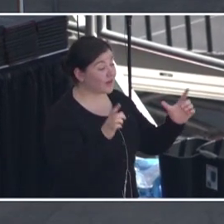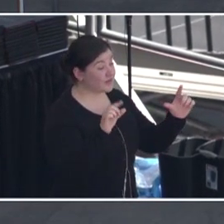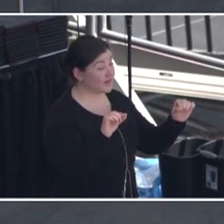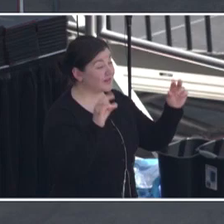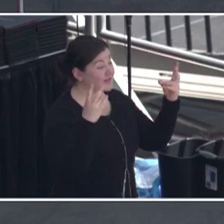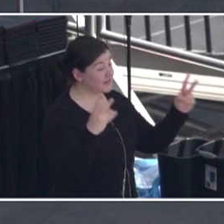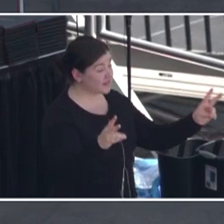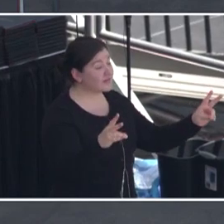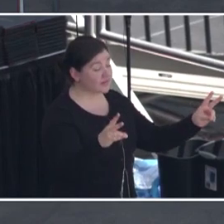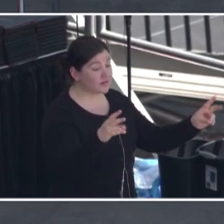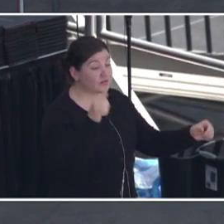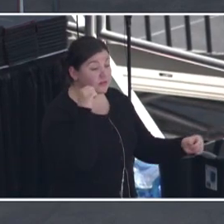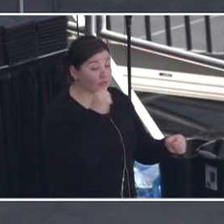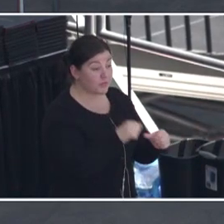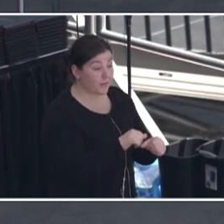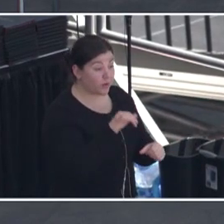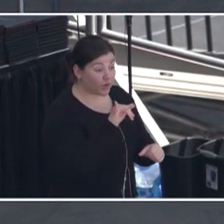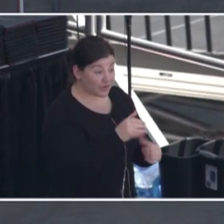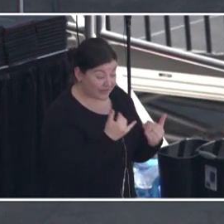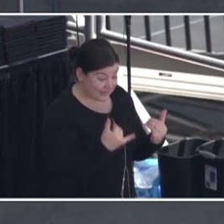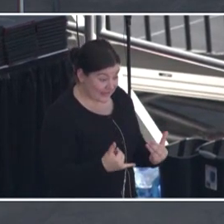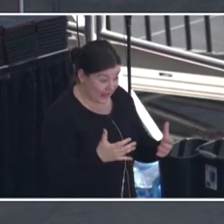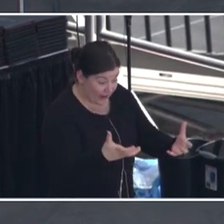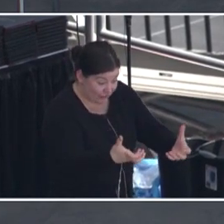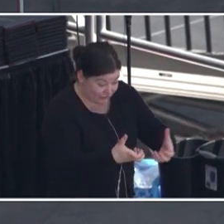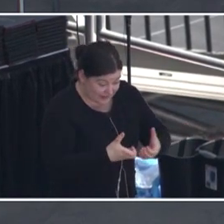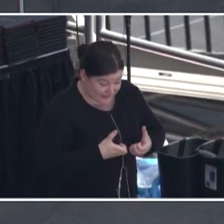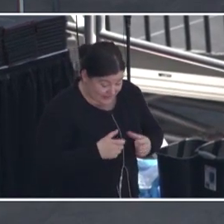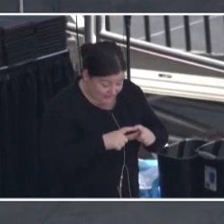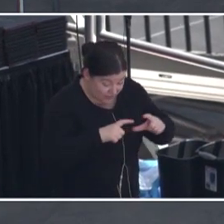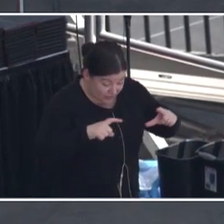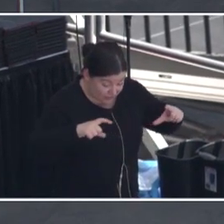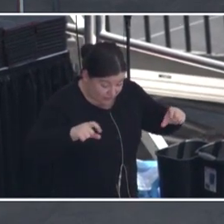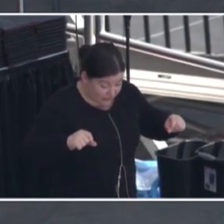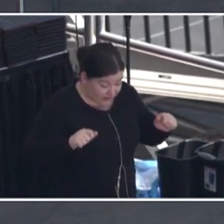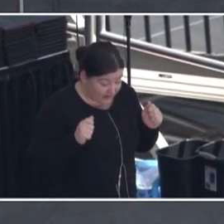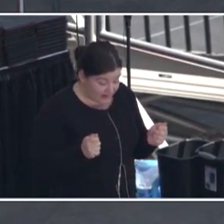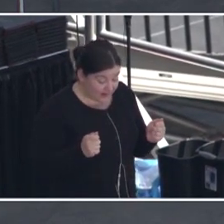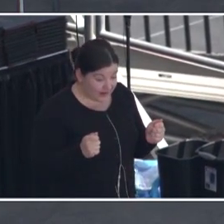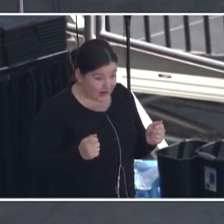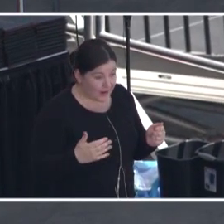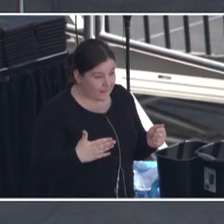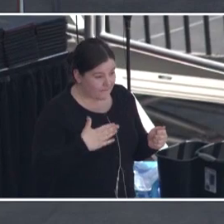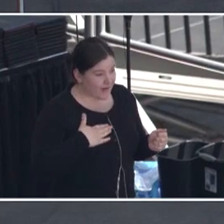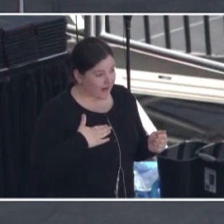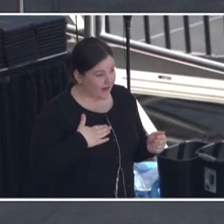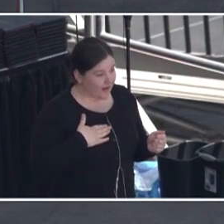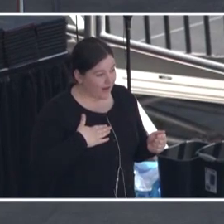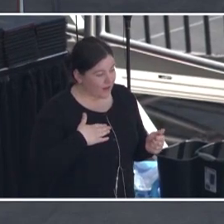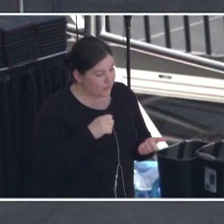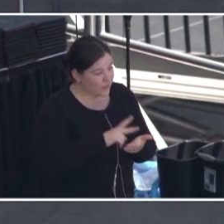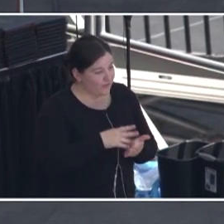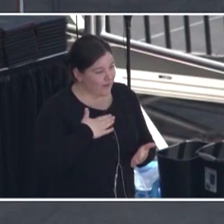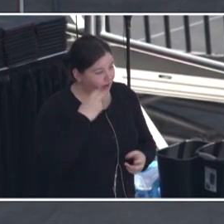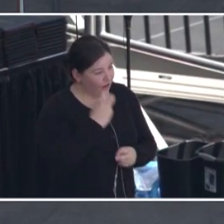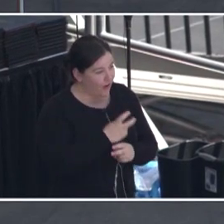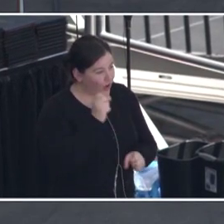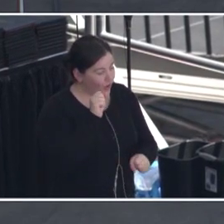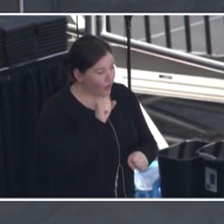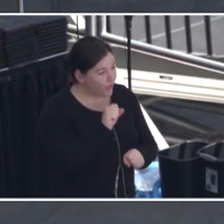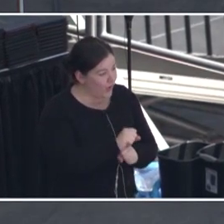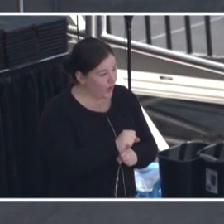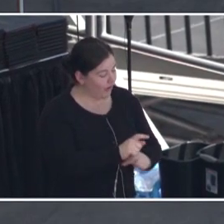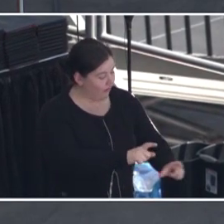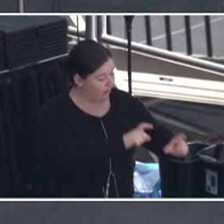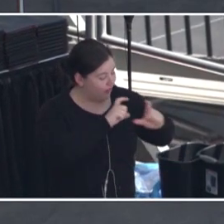remember, the diploma you're about to receive is your armor. Now wear it